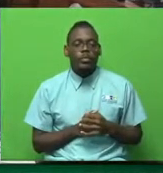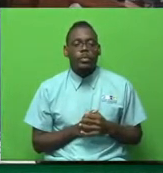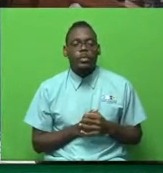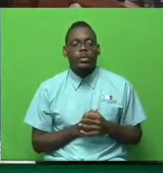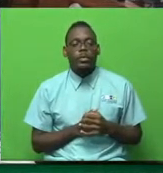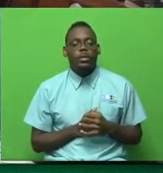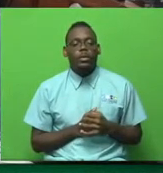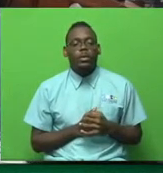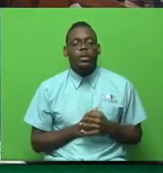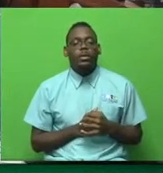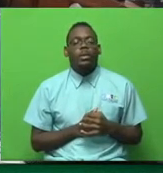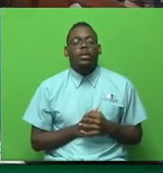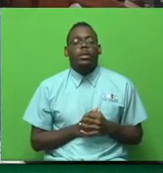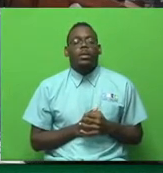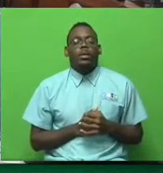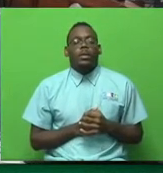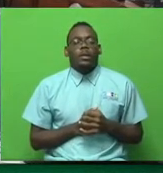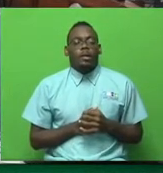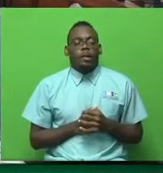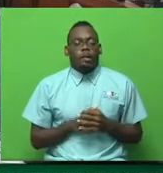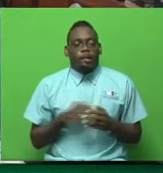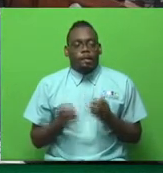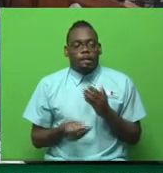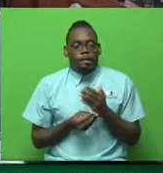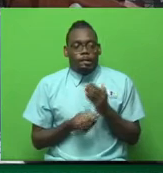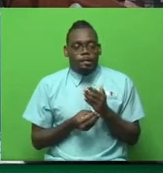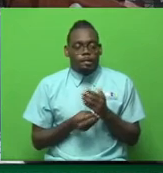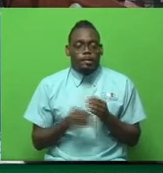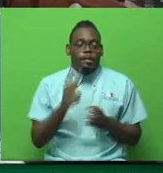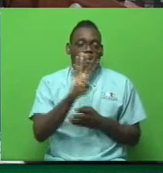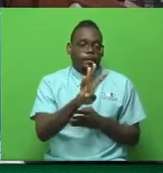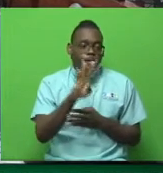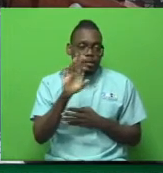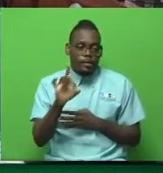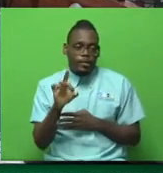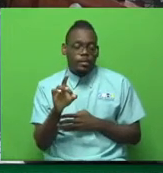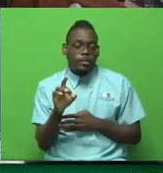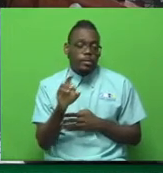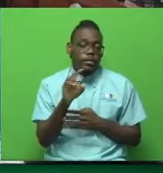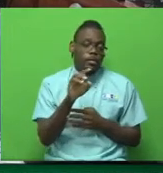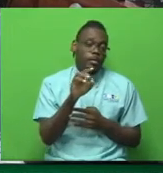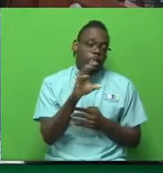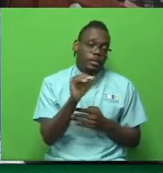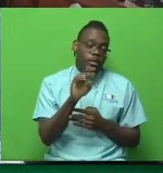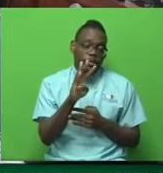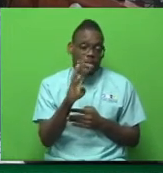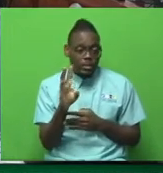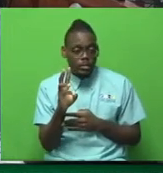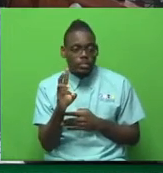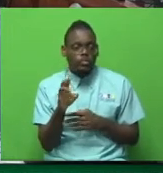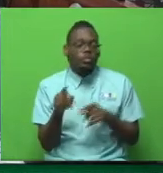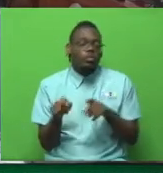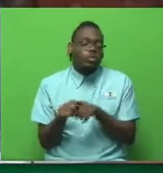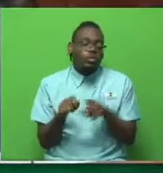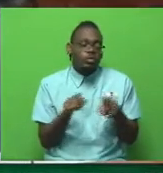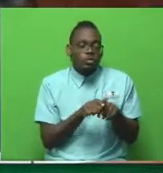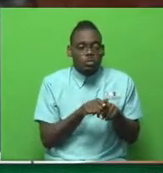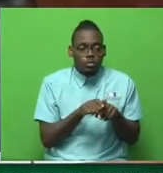to 48 um six I also raise 48